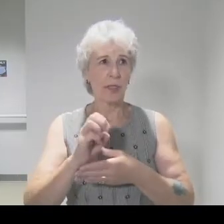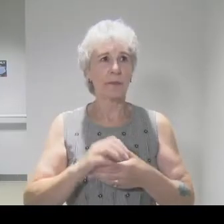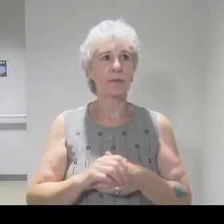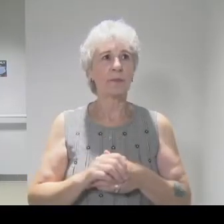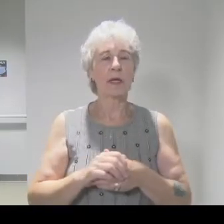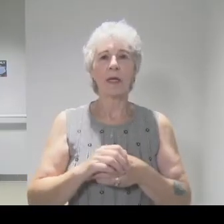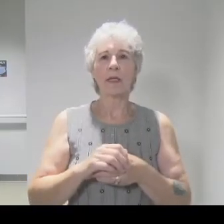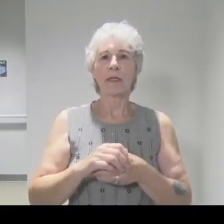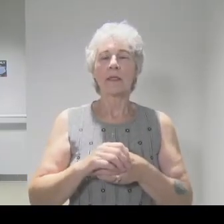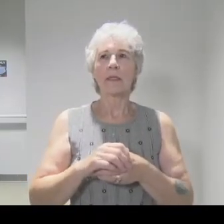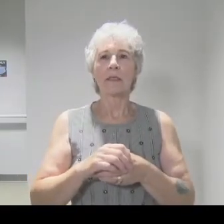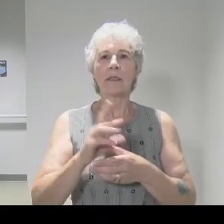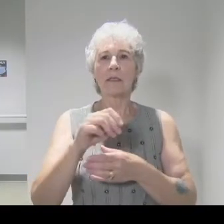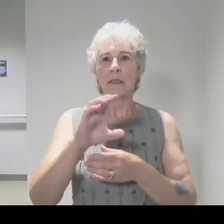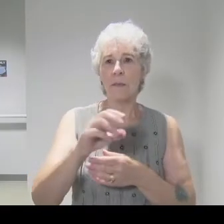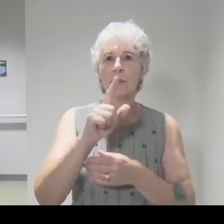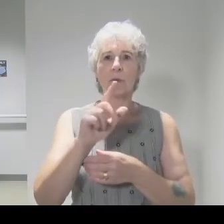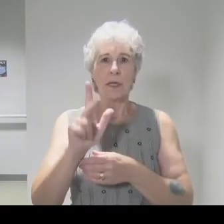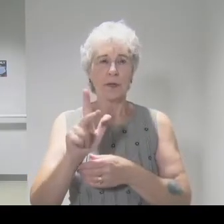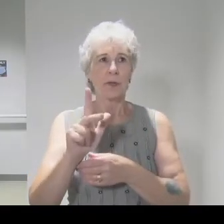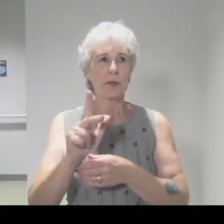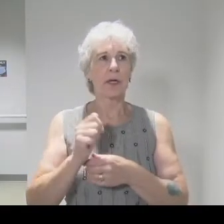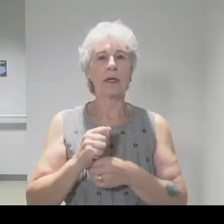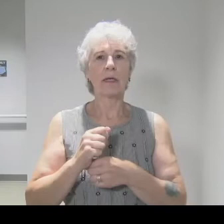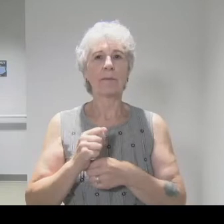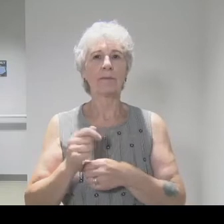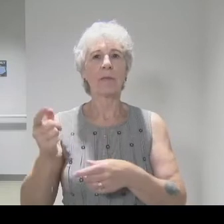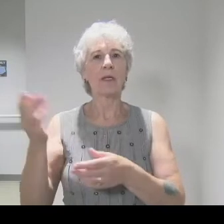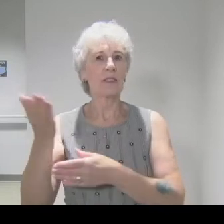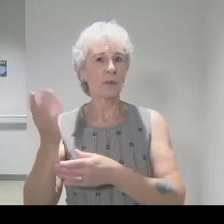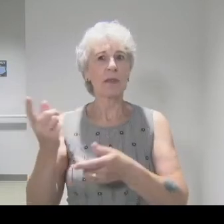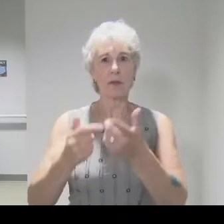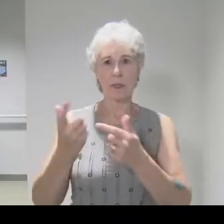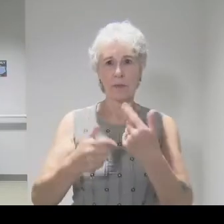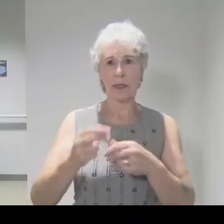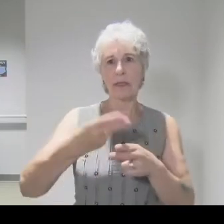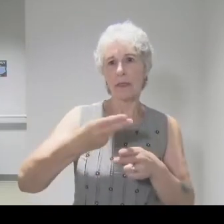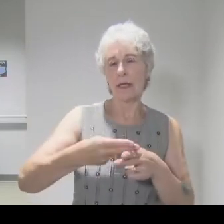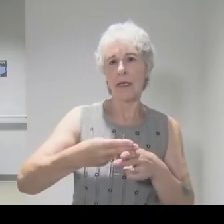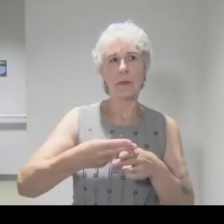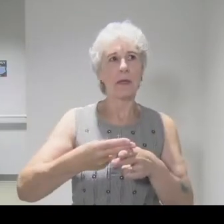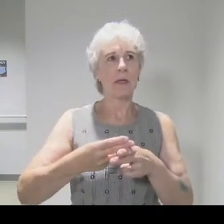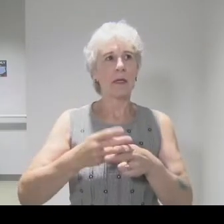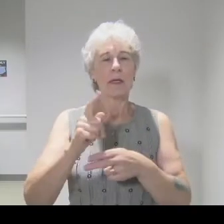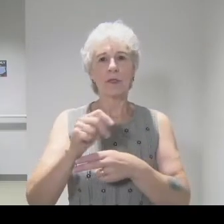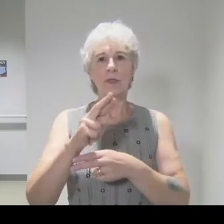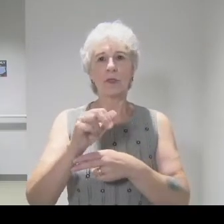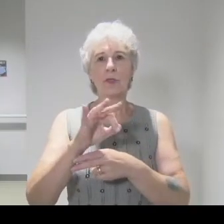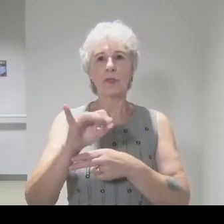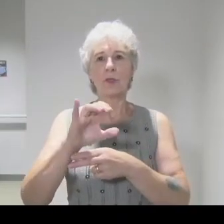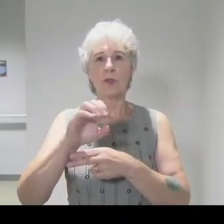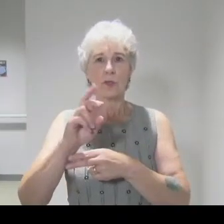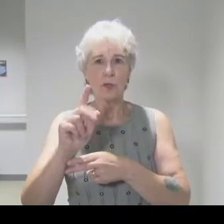6:30, we're having a speaker here, Jasmine Grace. In the name of the event is called Trafficked, Recovered,